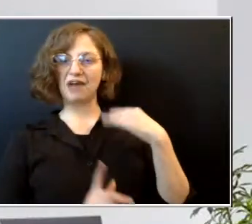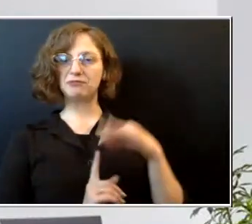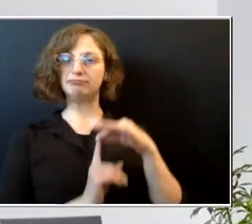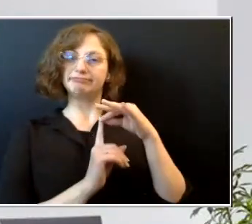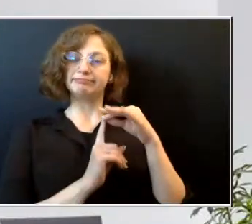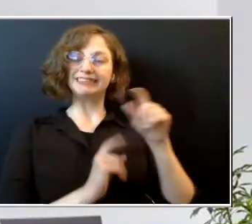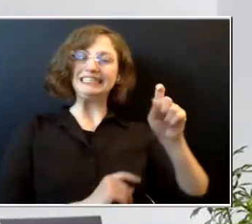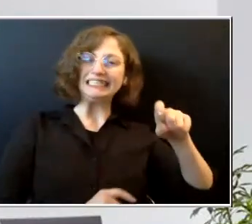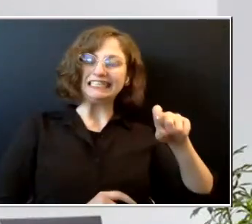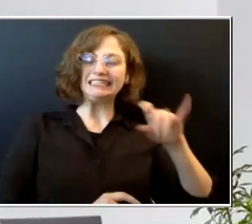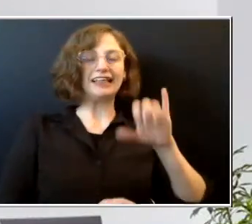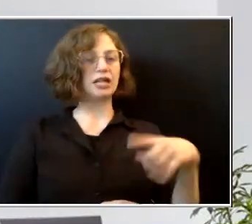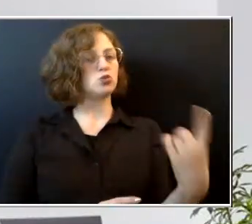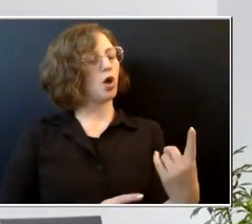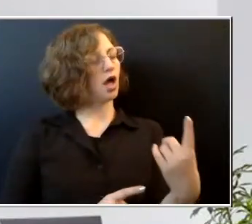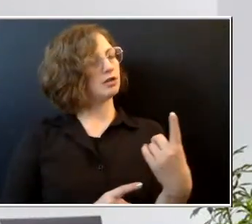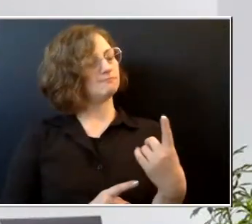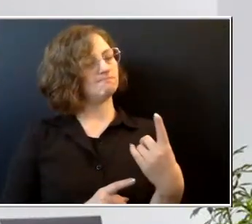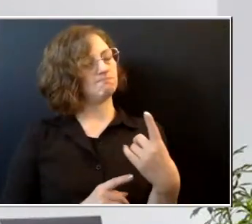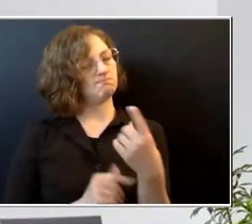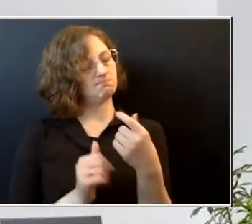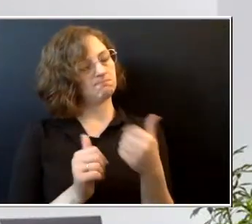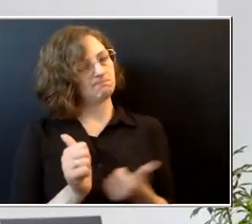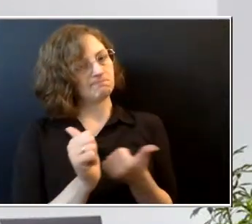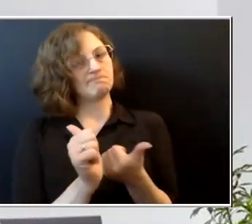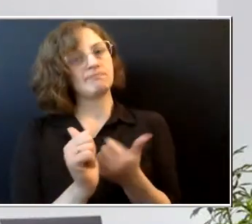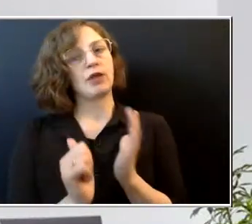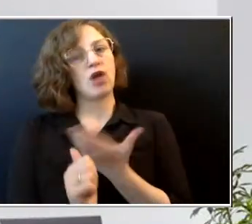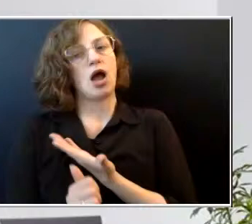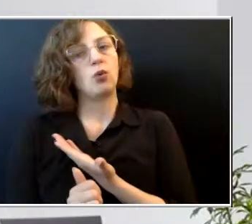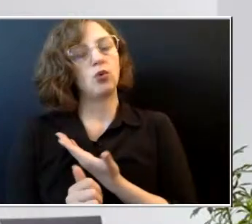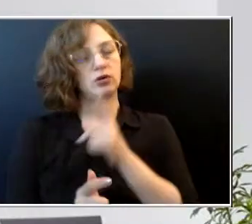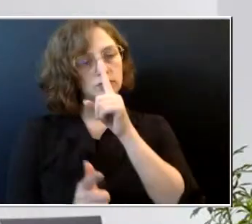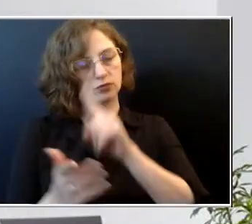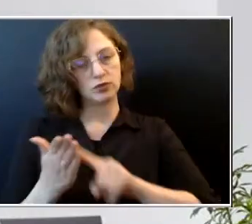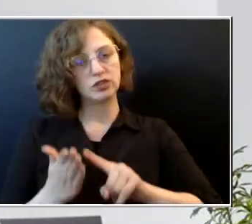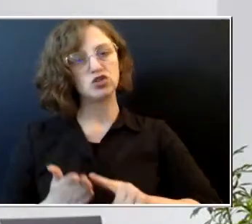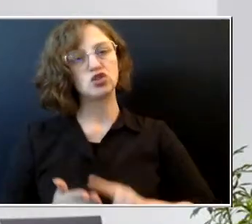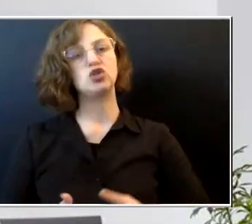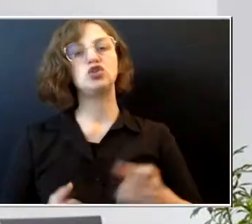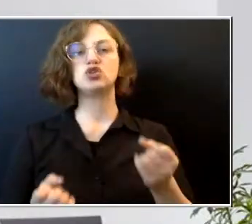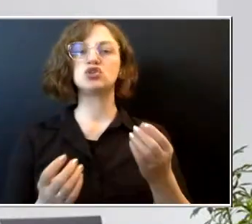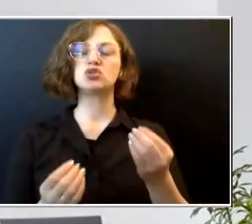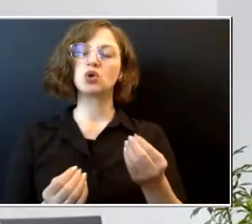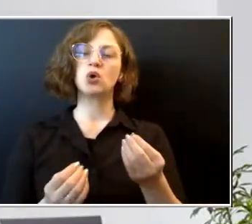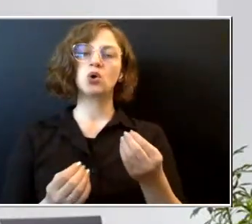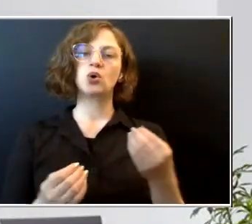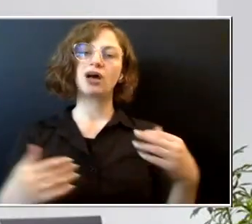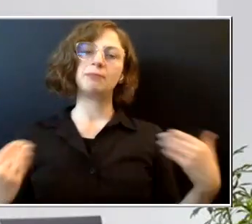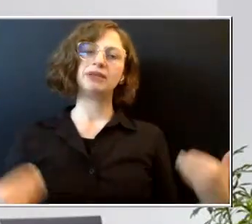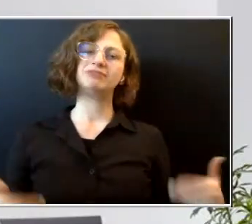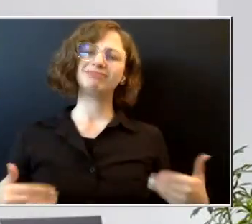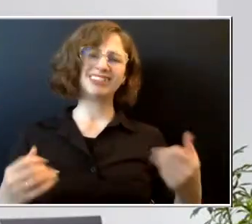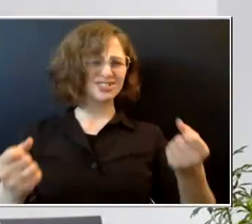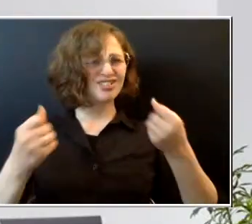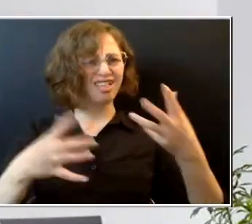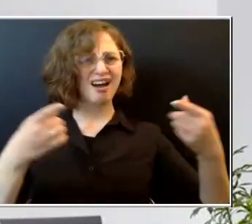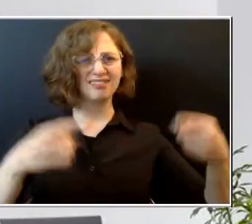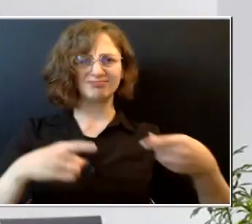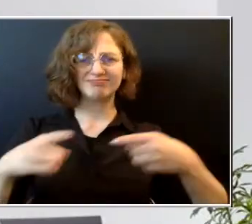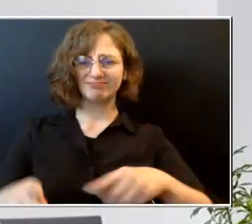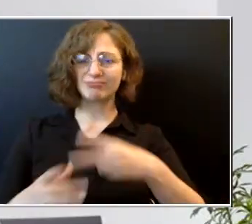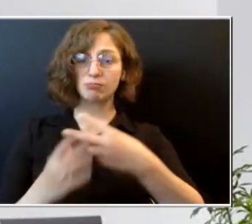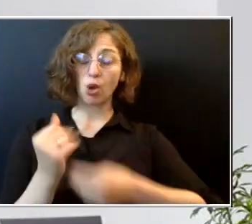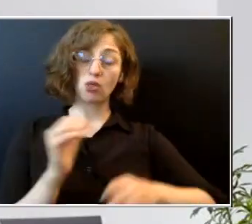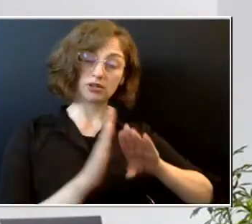of research that we need to explore and develop. So I think there's a lot going on here, both in developing therapeutics,